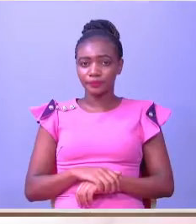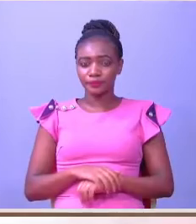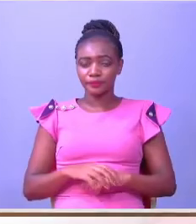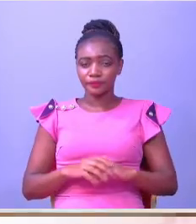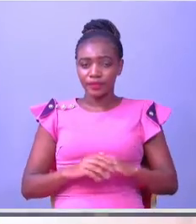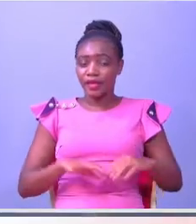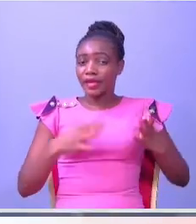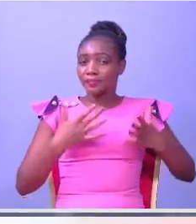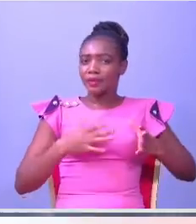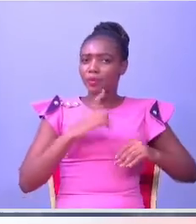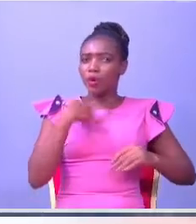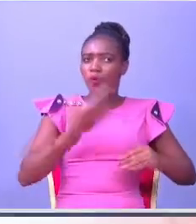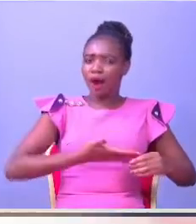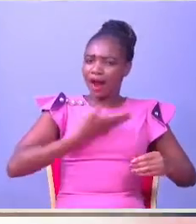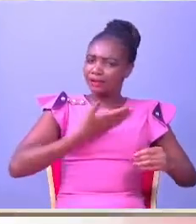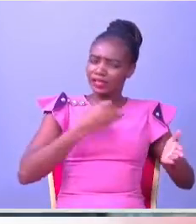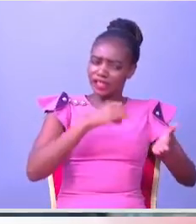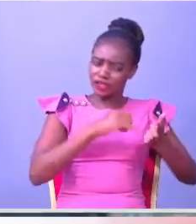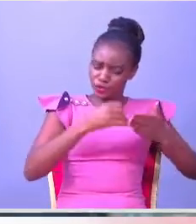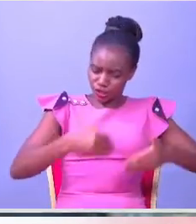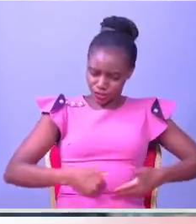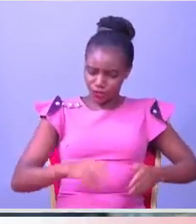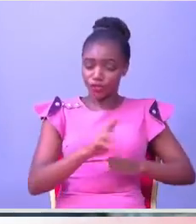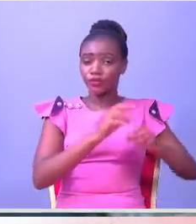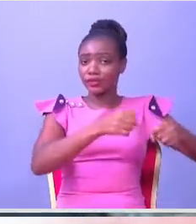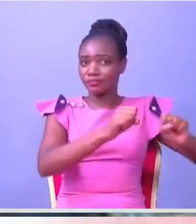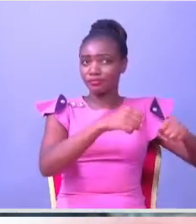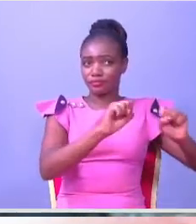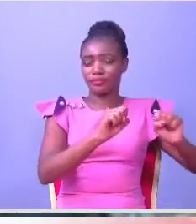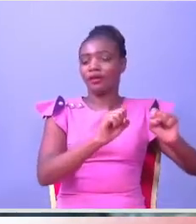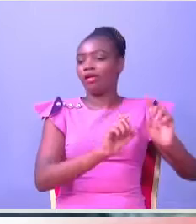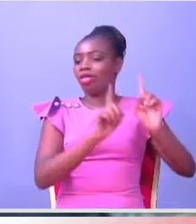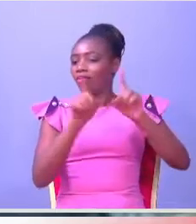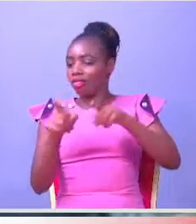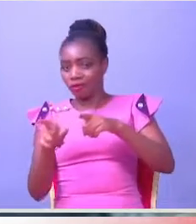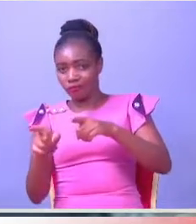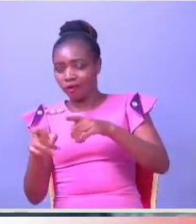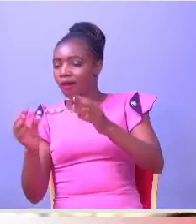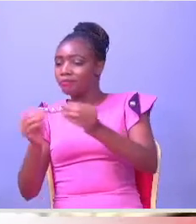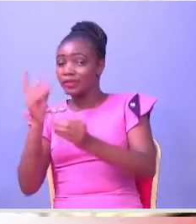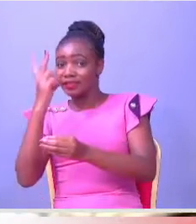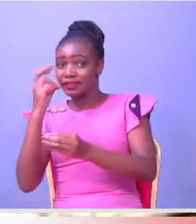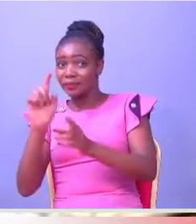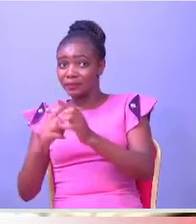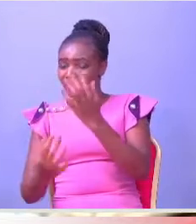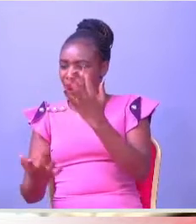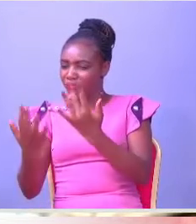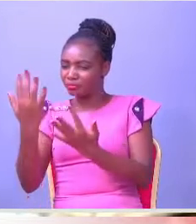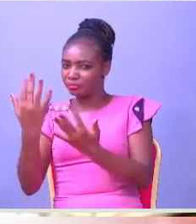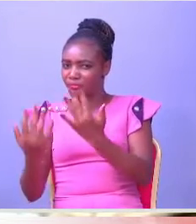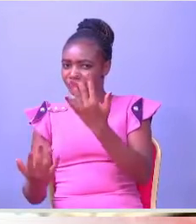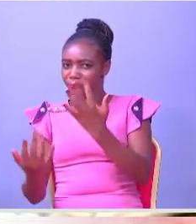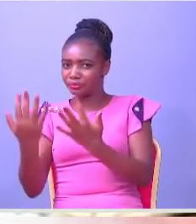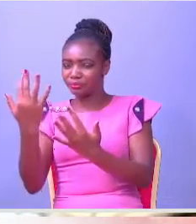The mobs, consisting of youth on motorcycles, hunted down the alleged suspects and torched them in Nyagonyi and